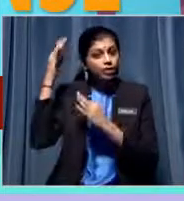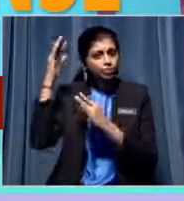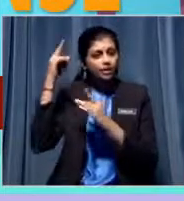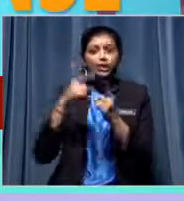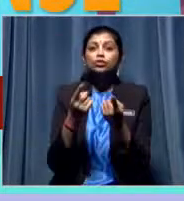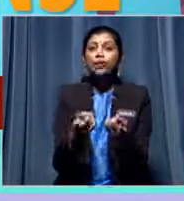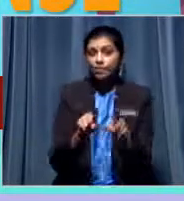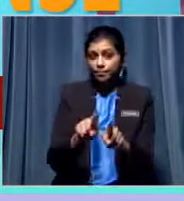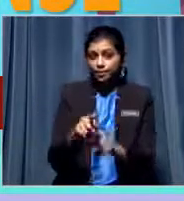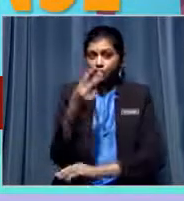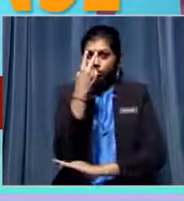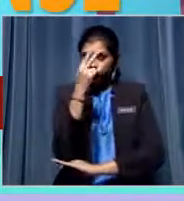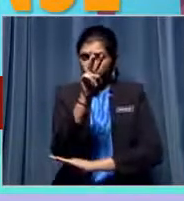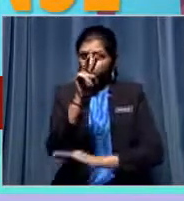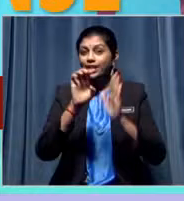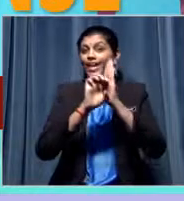these examples.